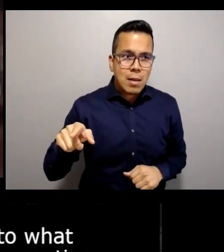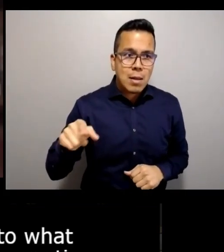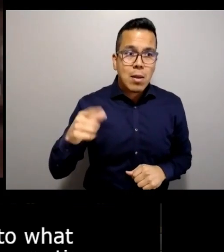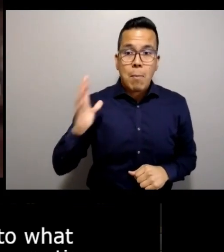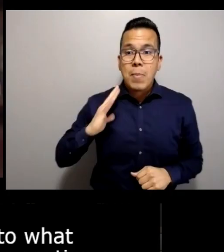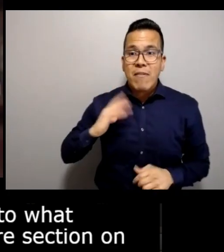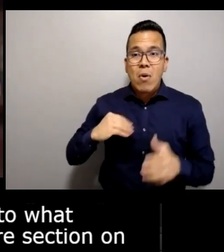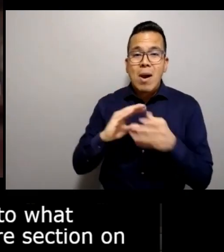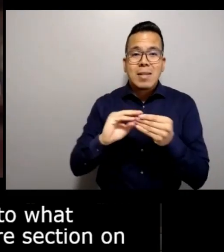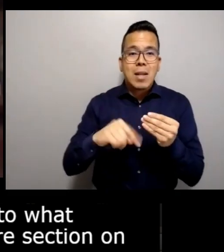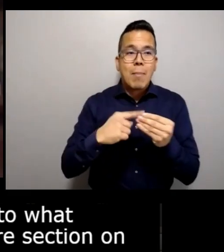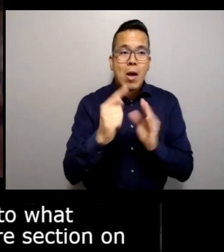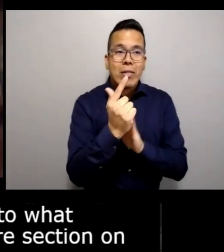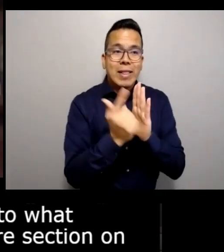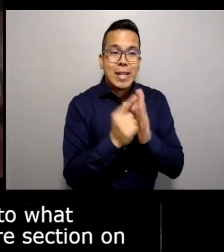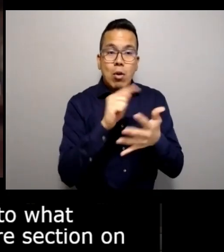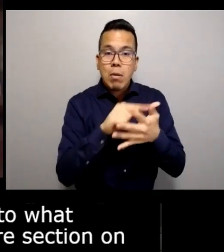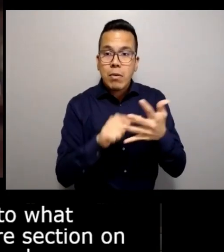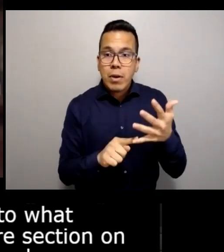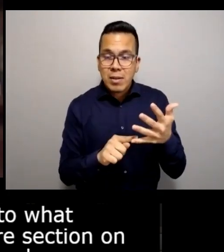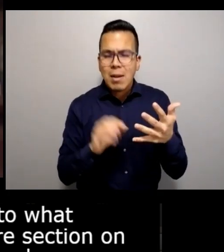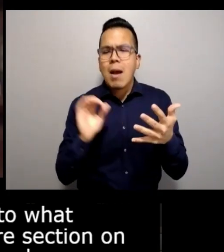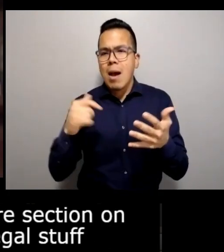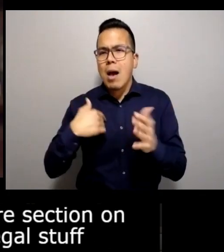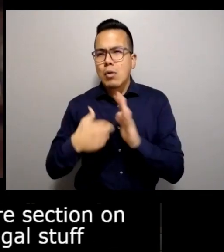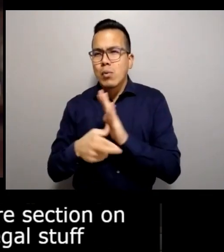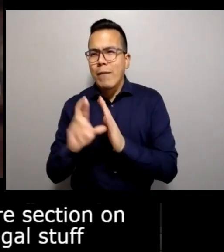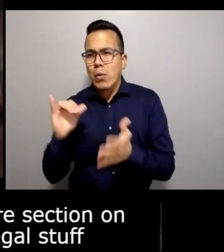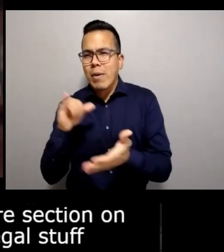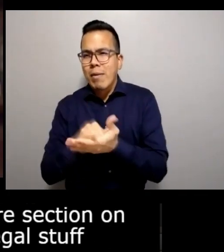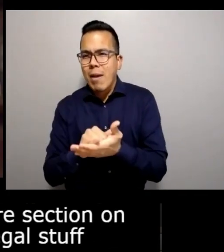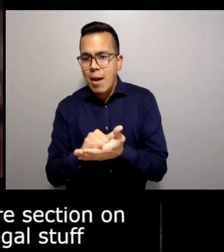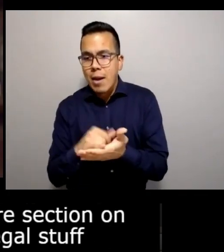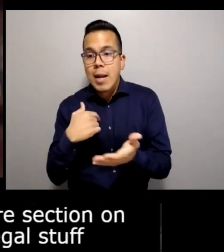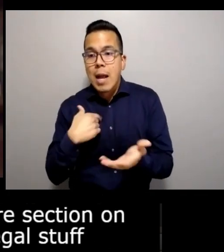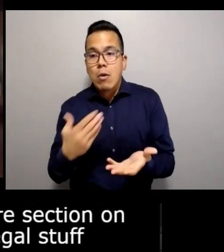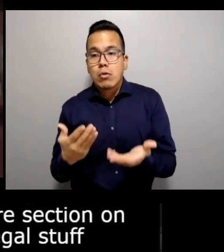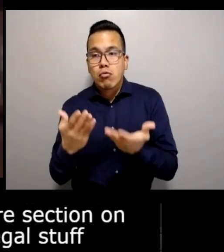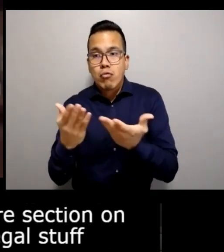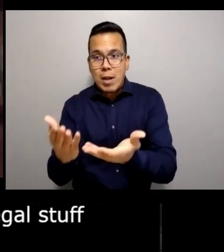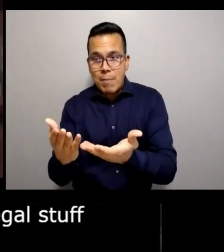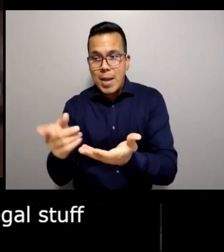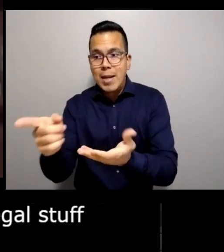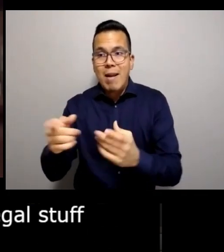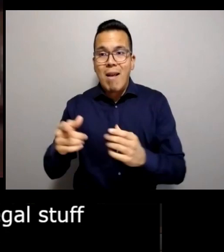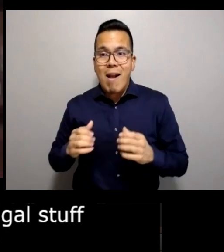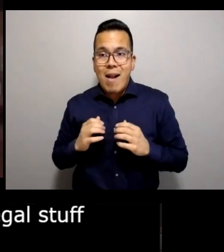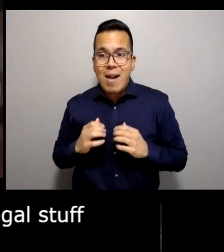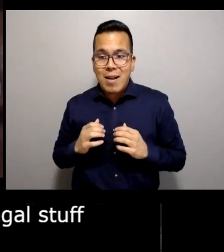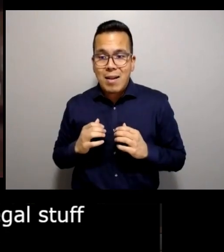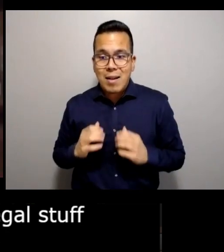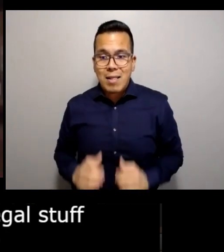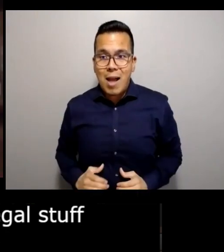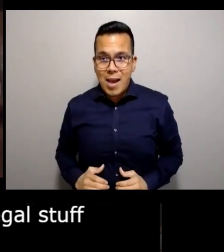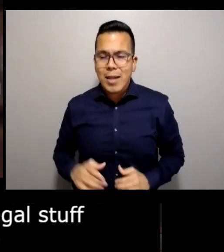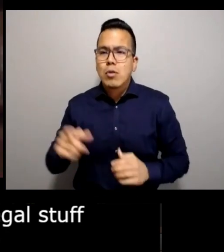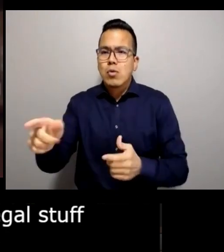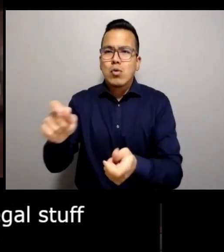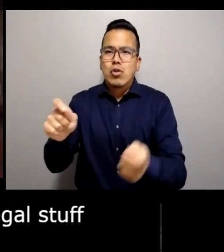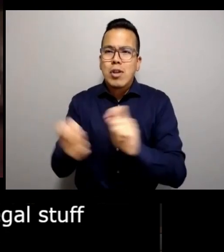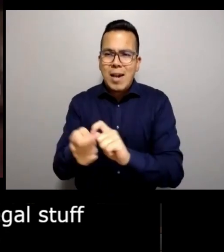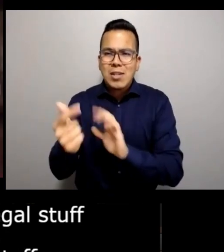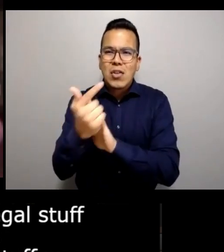legal stuff, that's actually one of the things I was reviewing, and I was recommending a client change the way the legal stuff was written, because it was